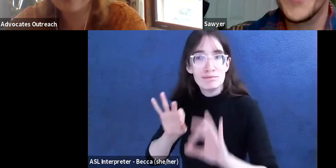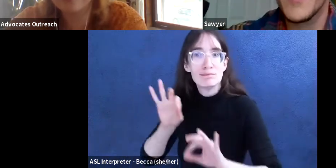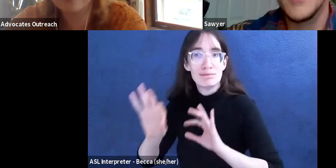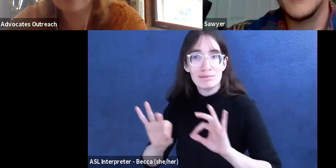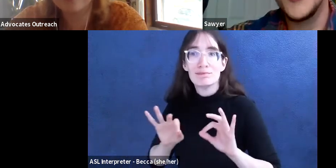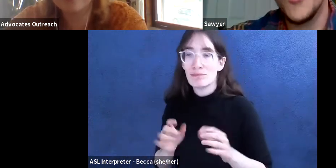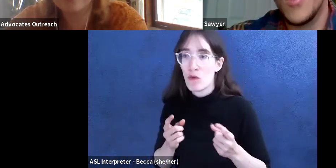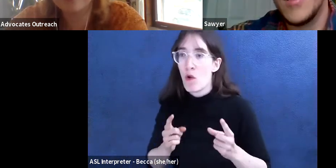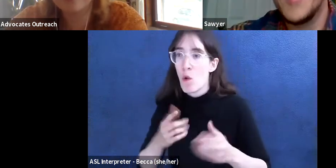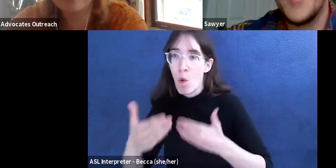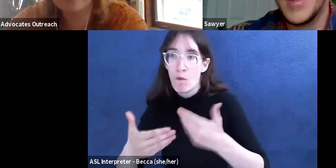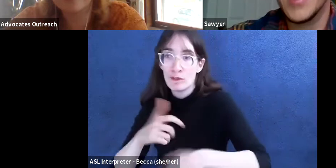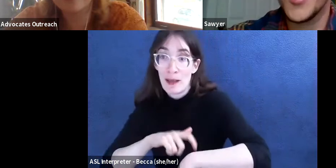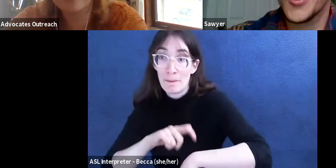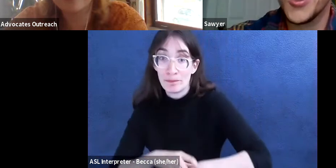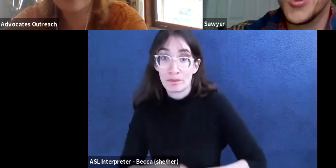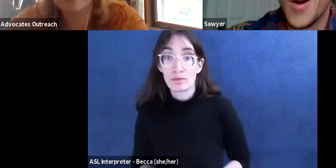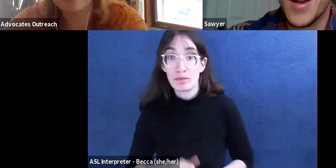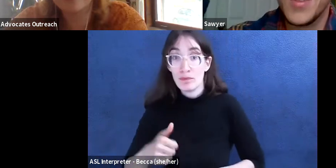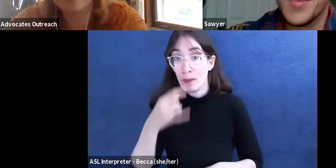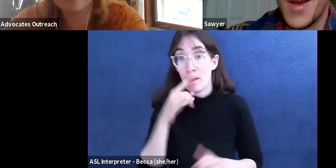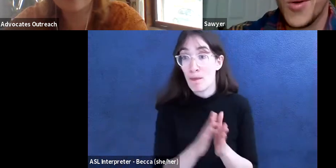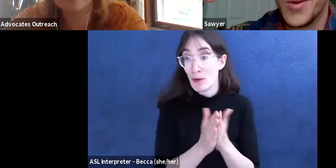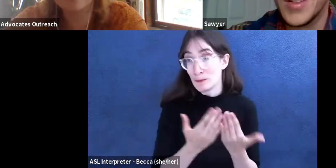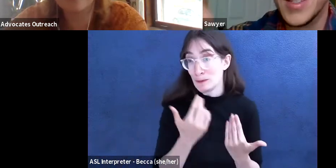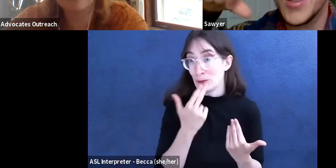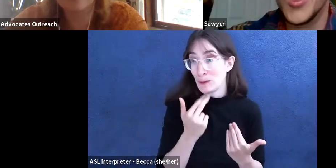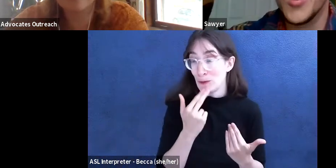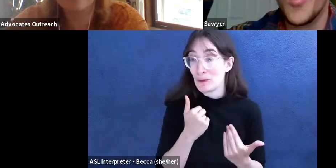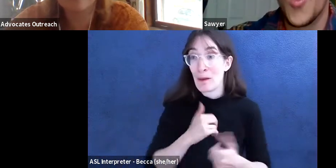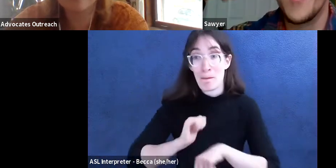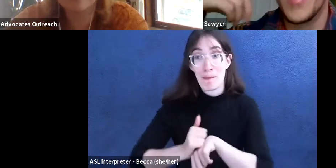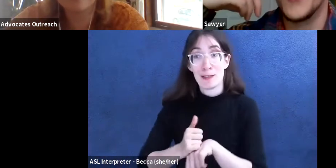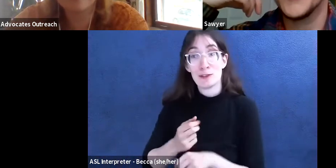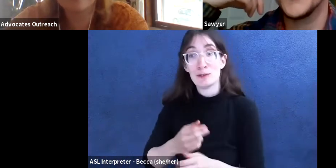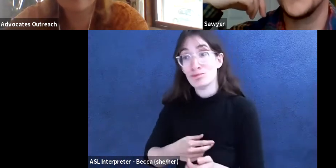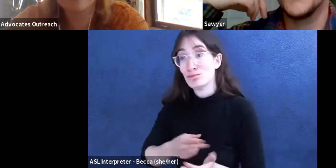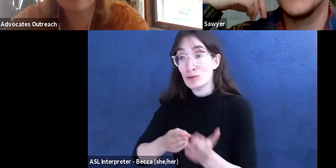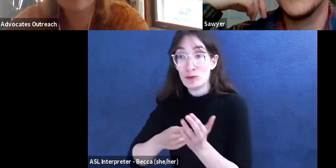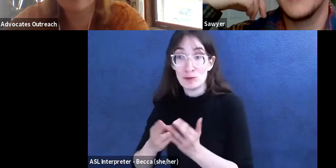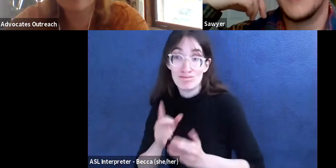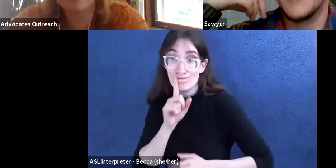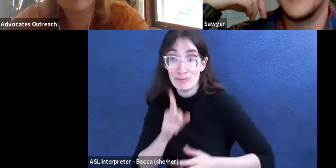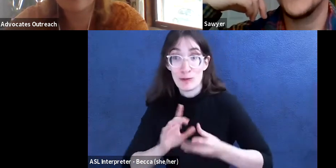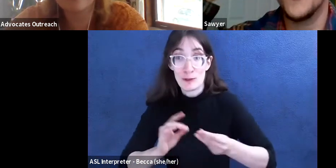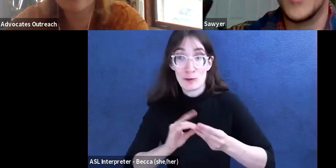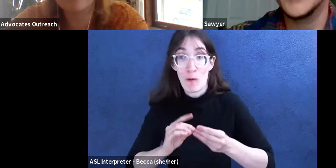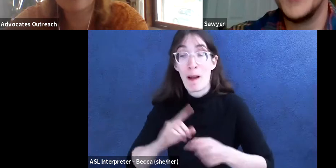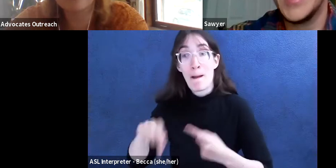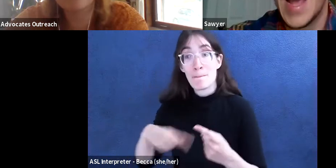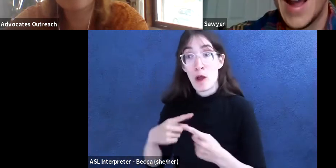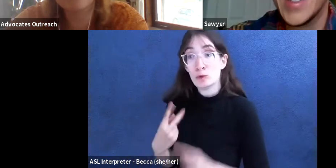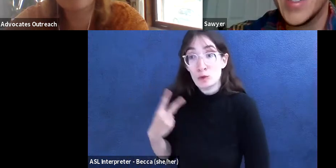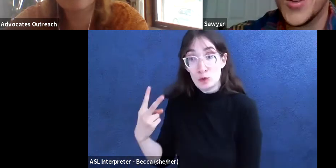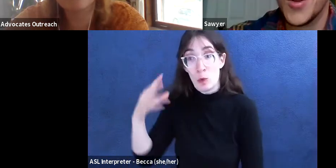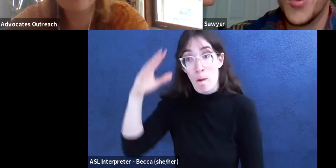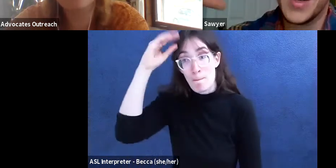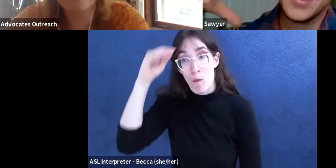lots of opportunities to talk about topics related to sexual health. So